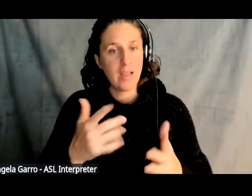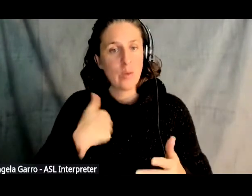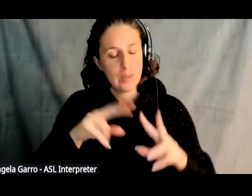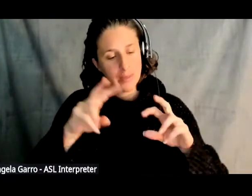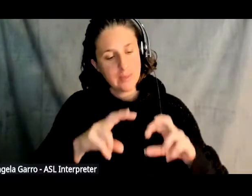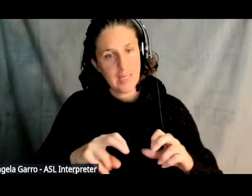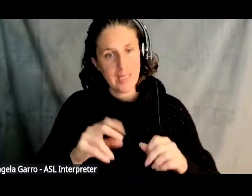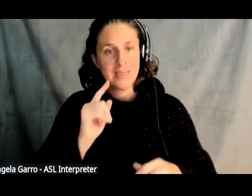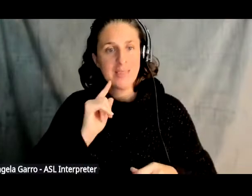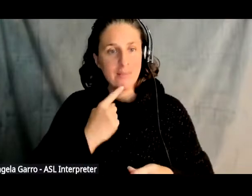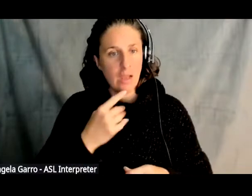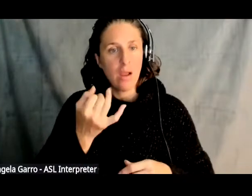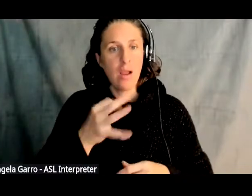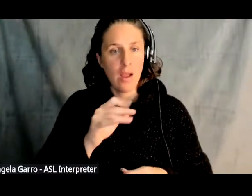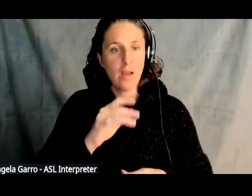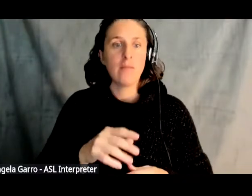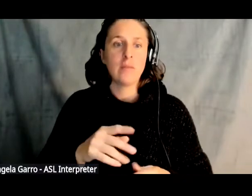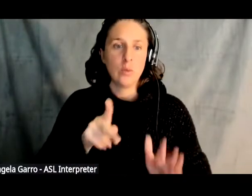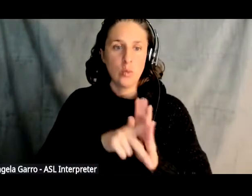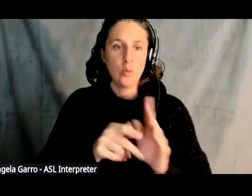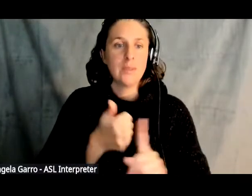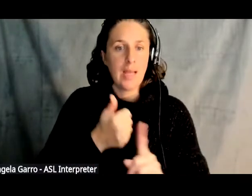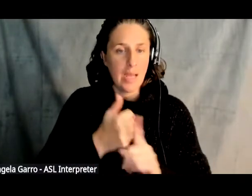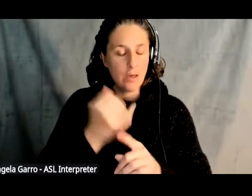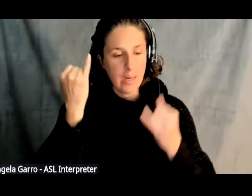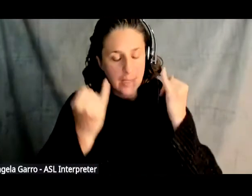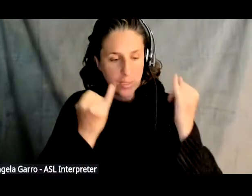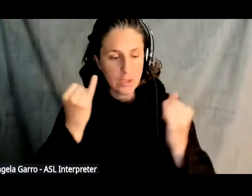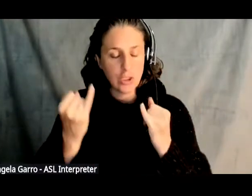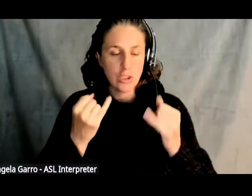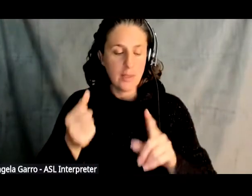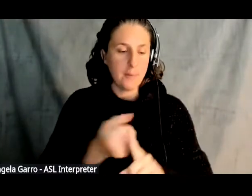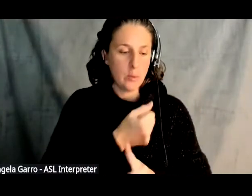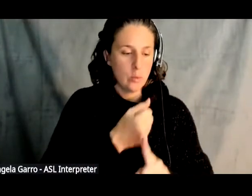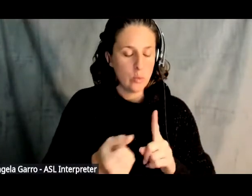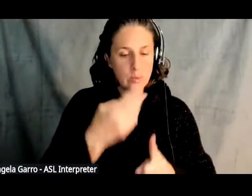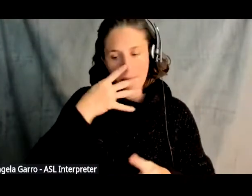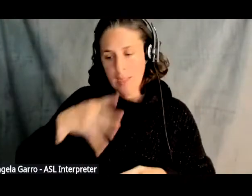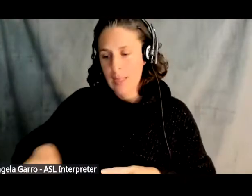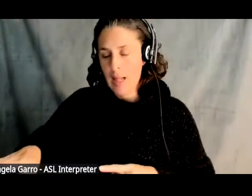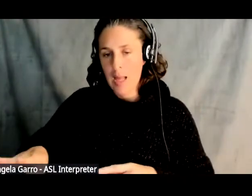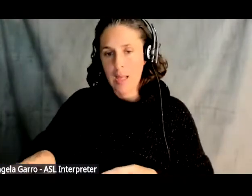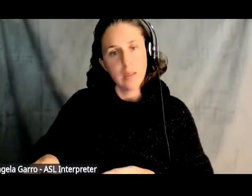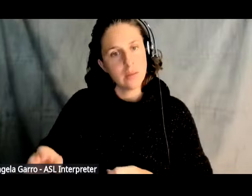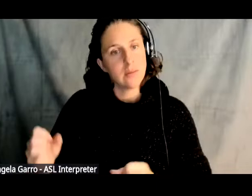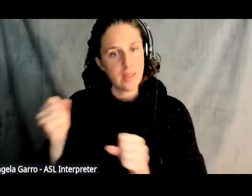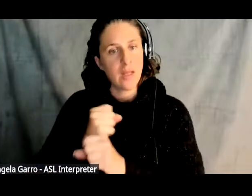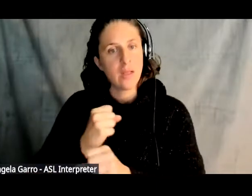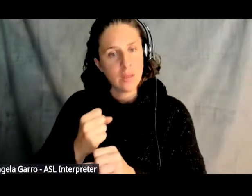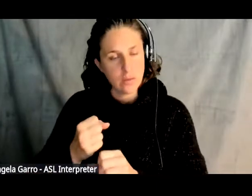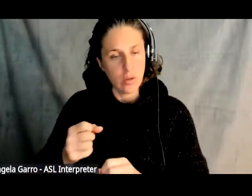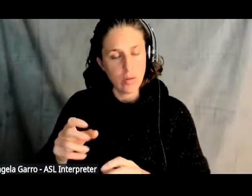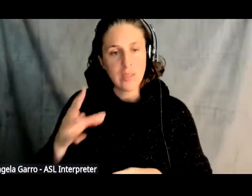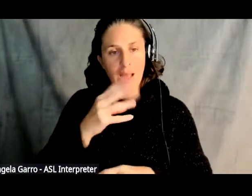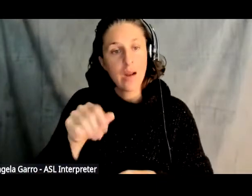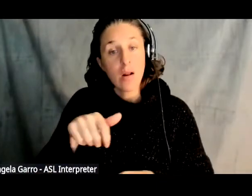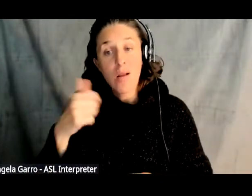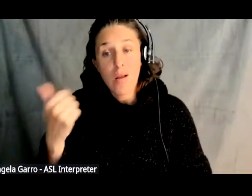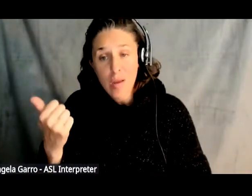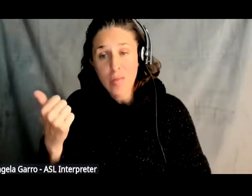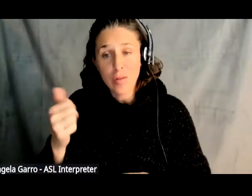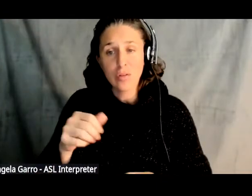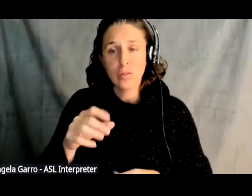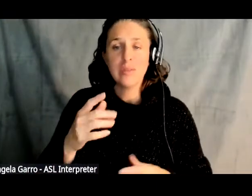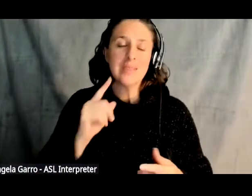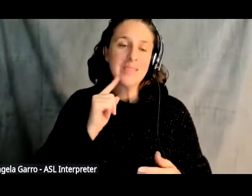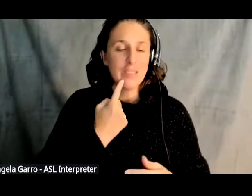of suicidal ideation, abuse, neglect, assault, and other serious concerns, often relying